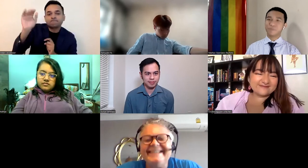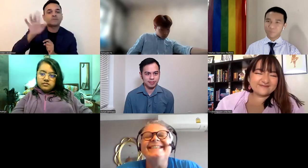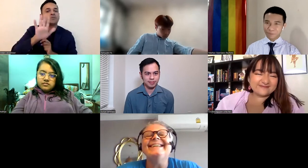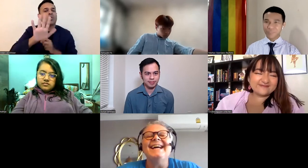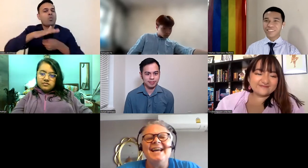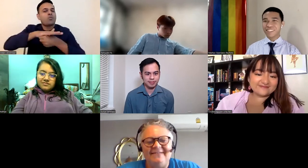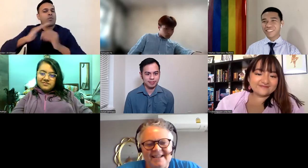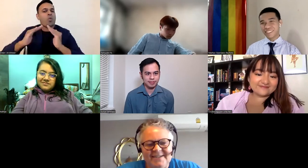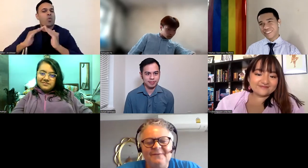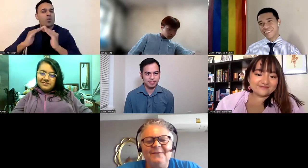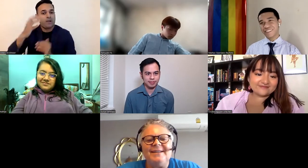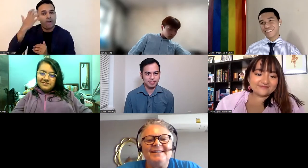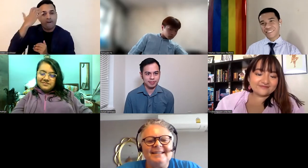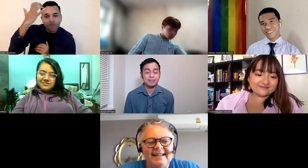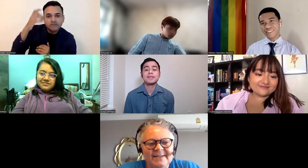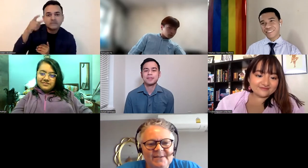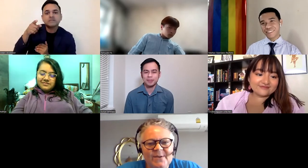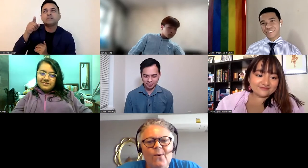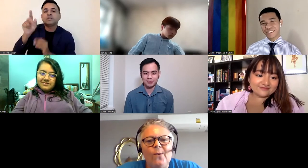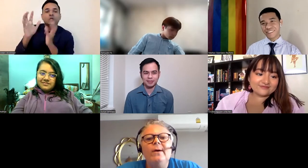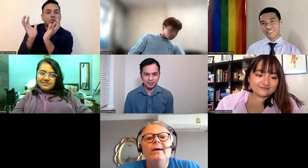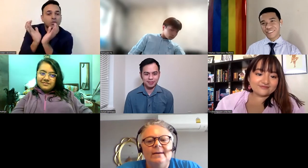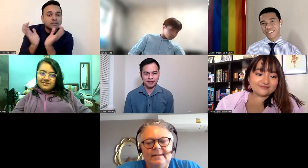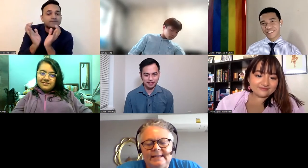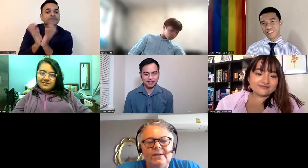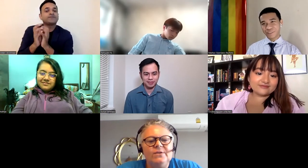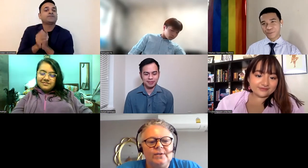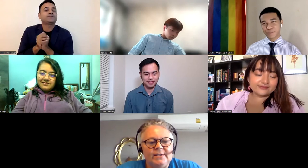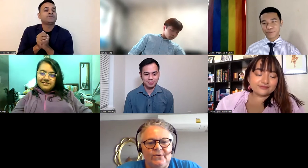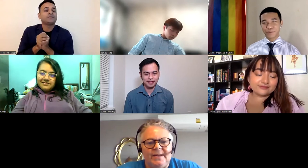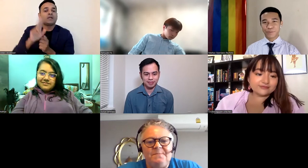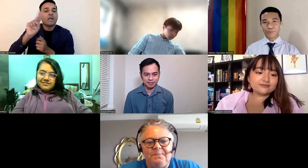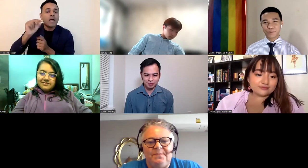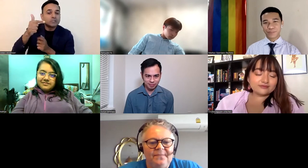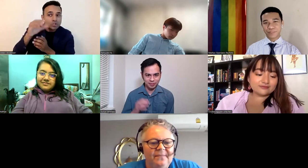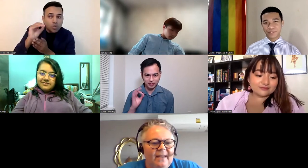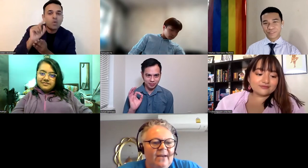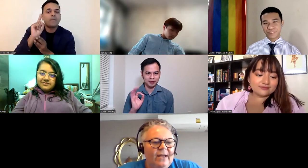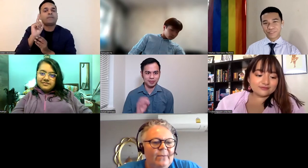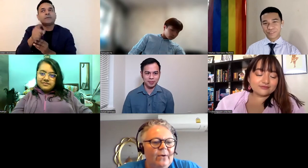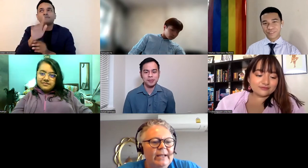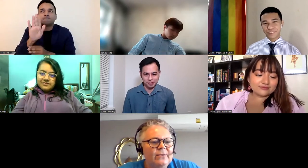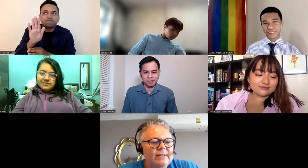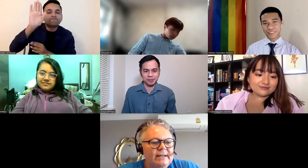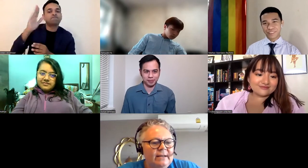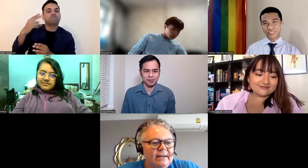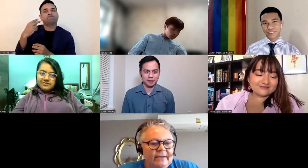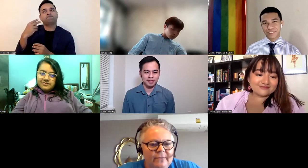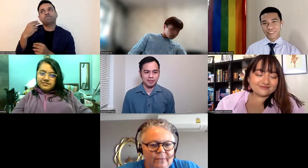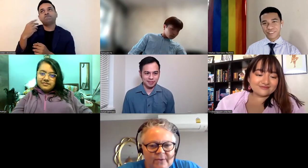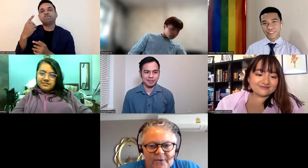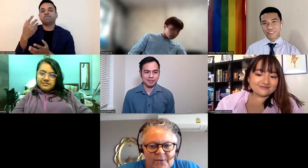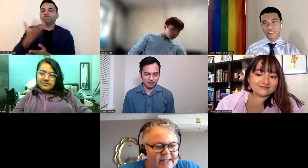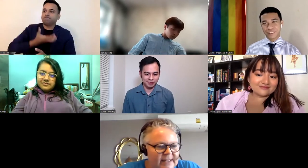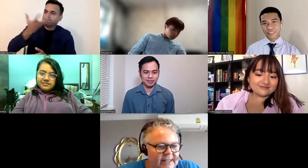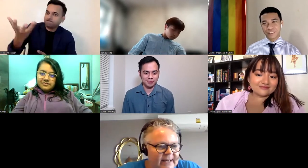proud. Raise your voice. Let us know. Tell us your story. Okay, we're going to see